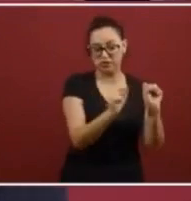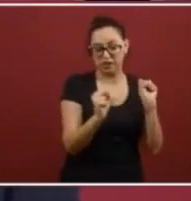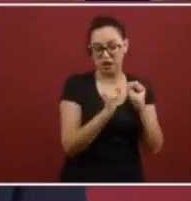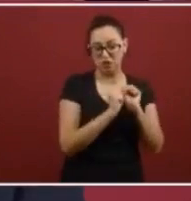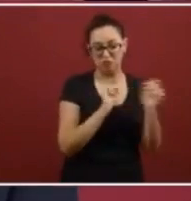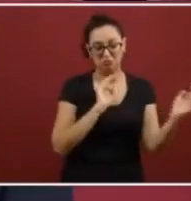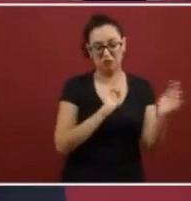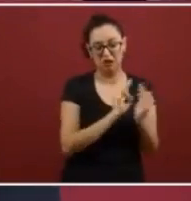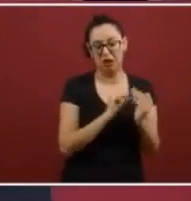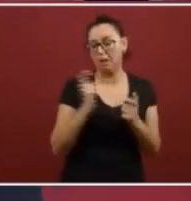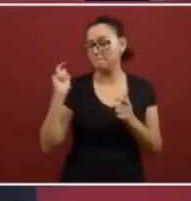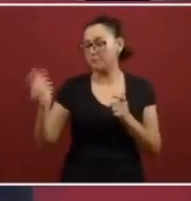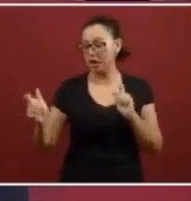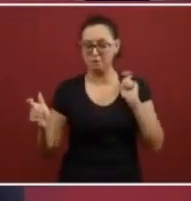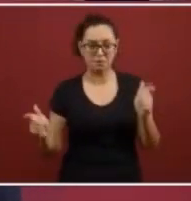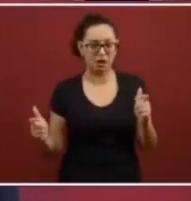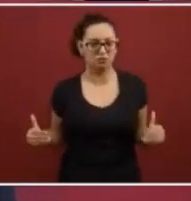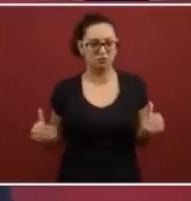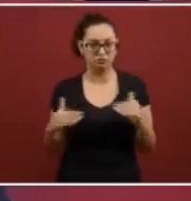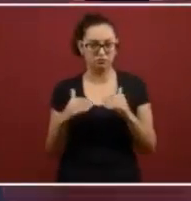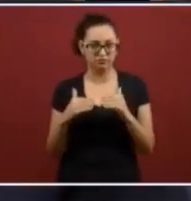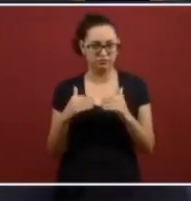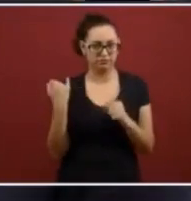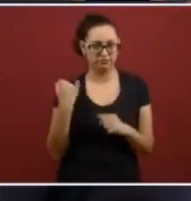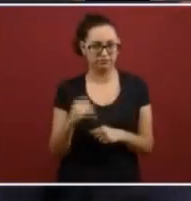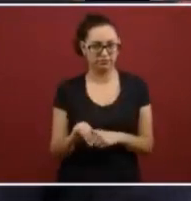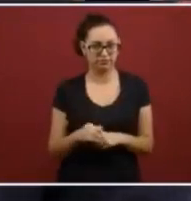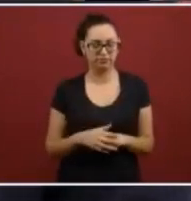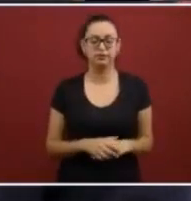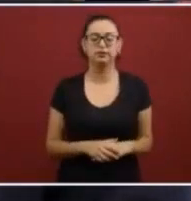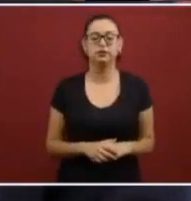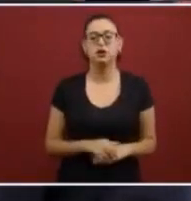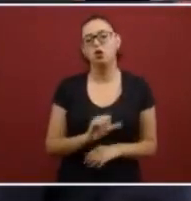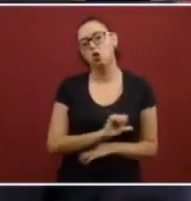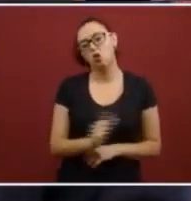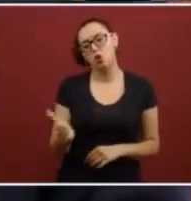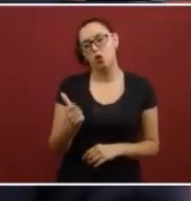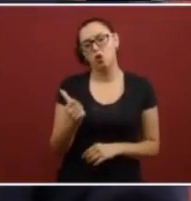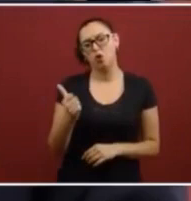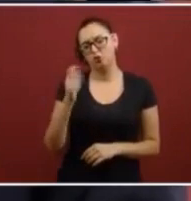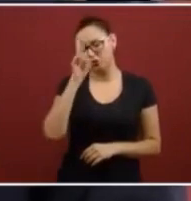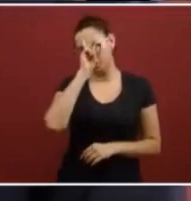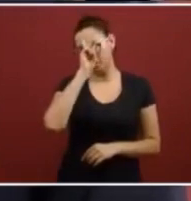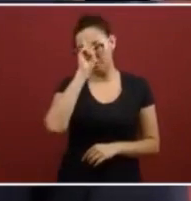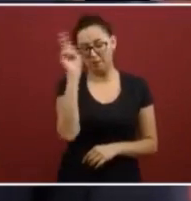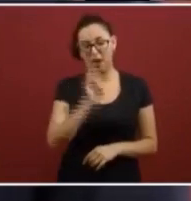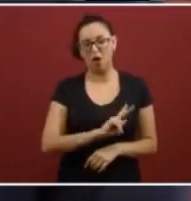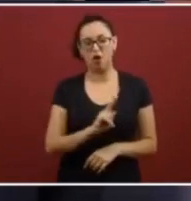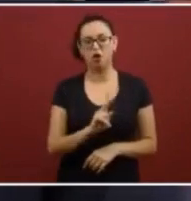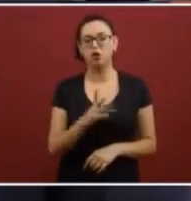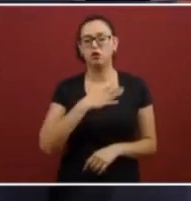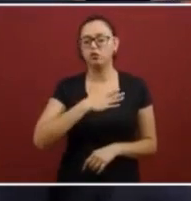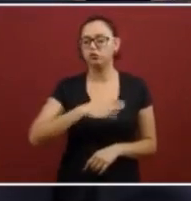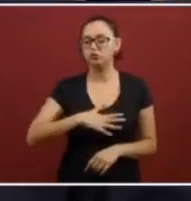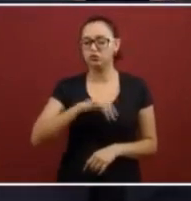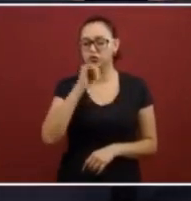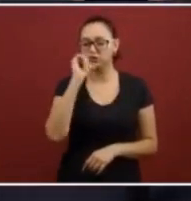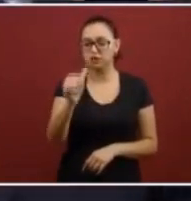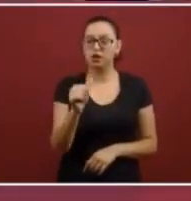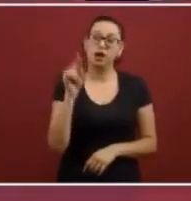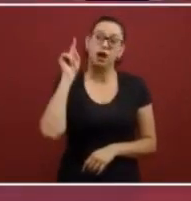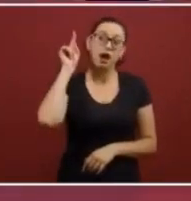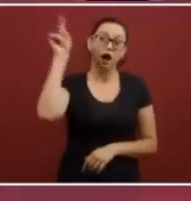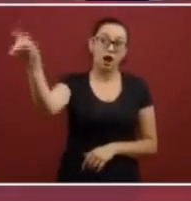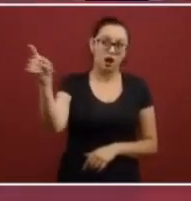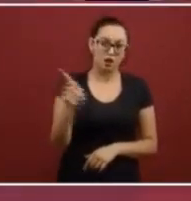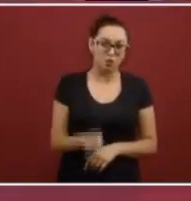injusticia that was a great injustice, de que that en las zonas más pobres in the poorest areas, los niños zones, no